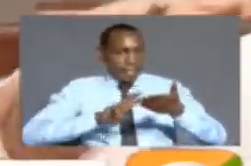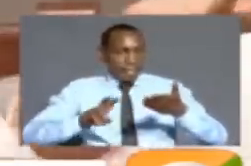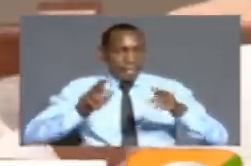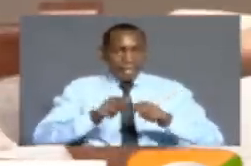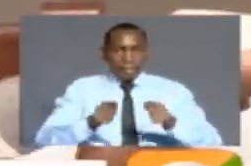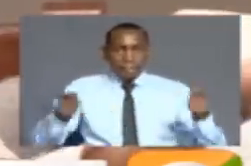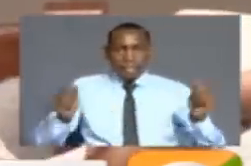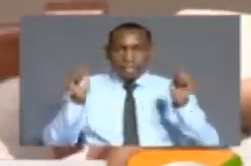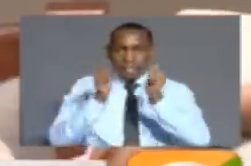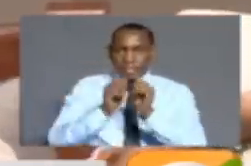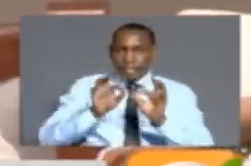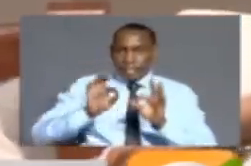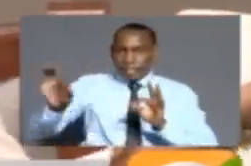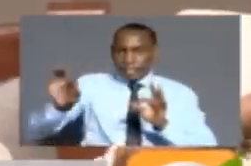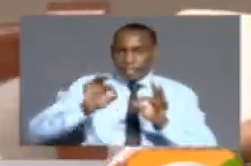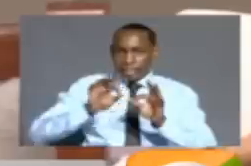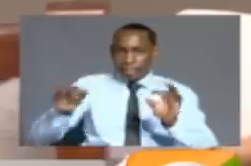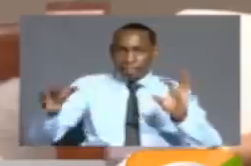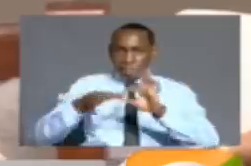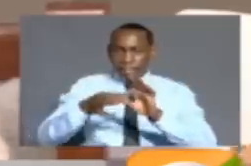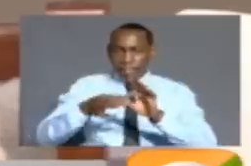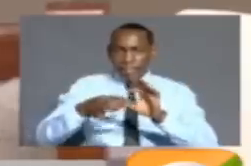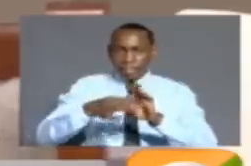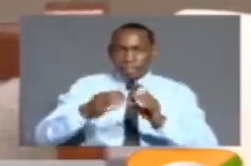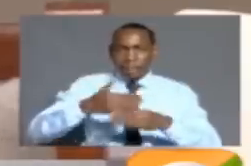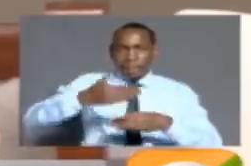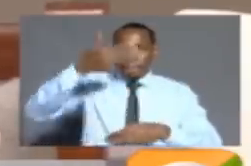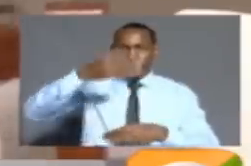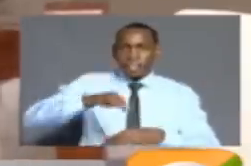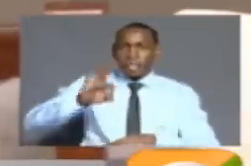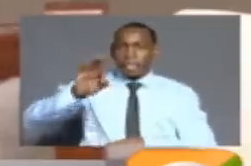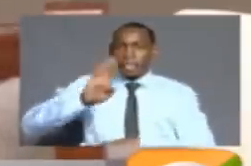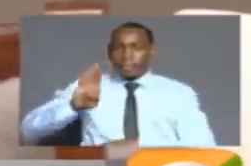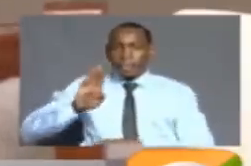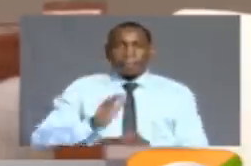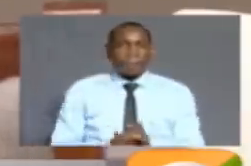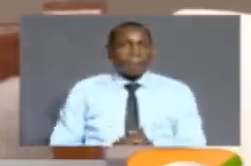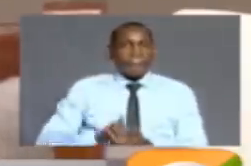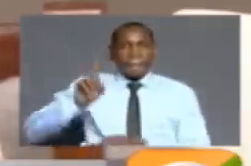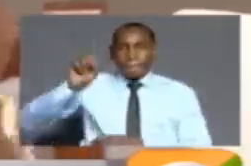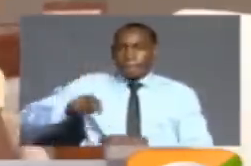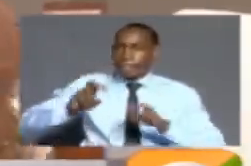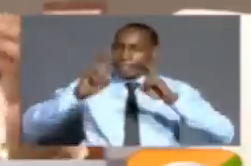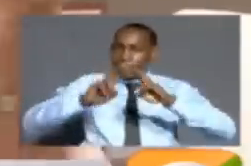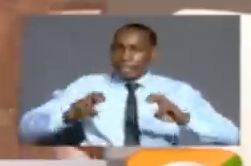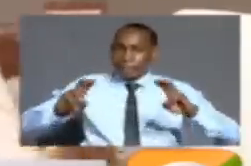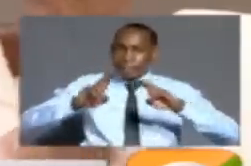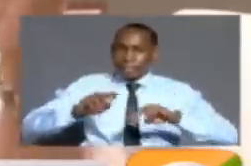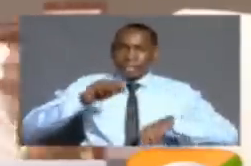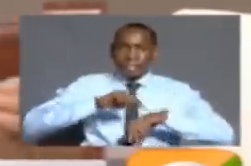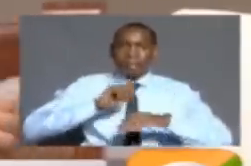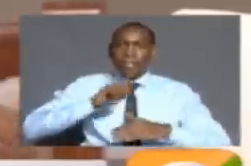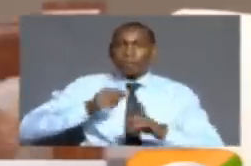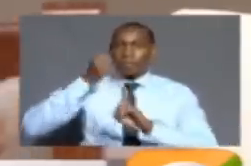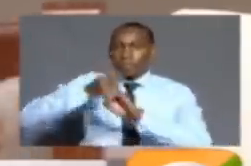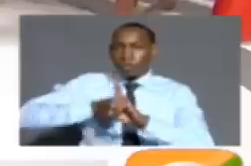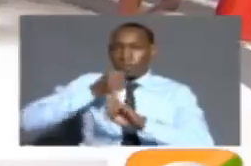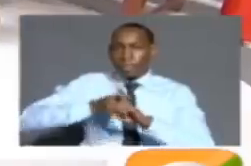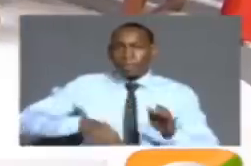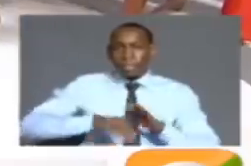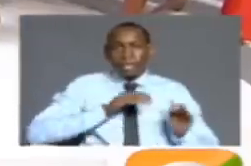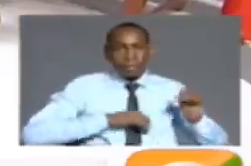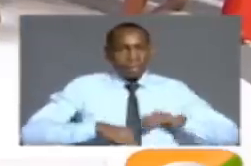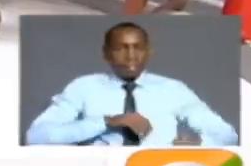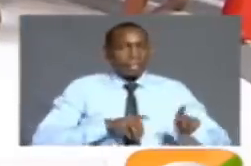a 10-kilometer chain link fence for 3 billion. Yeah, that's so they need to be investigated more. So when we talk about fighting corruption. I need that for Mao